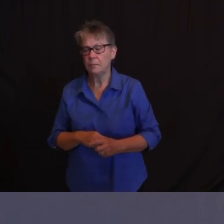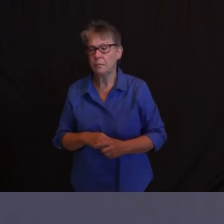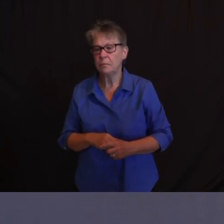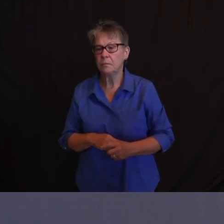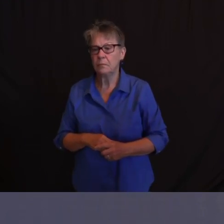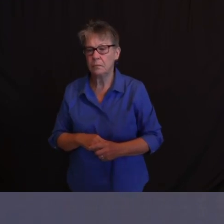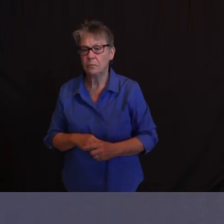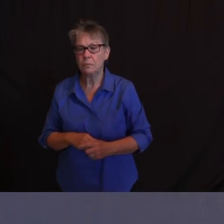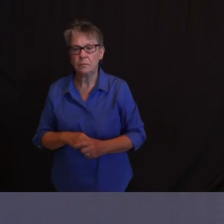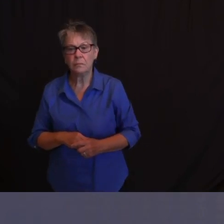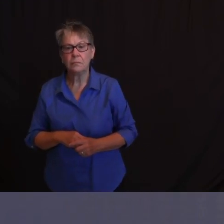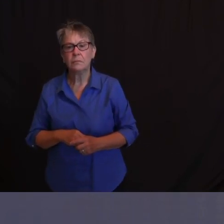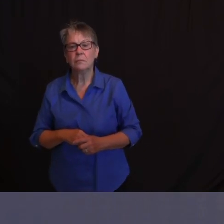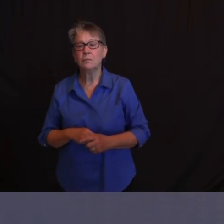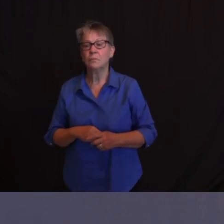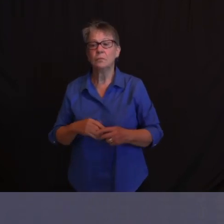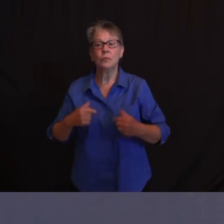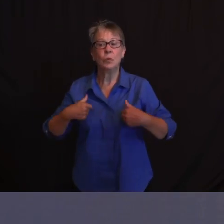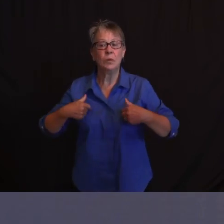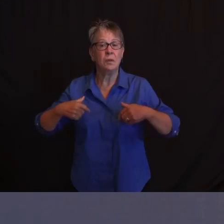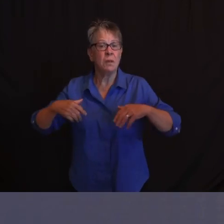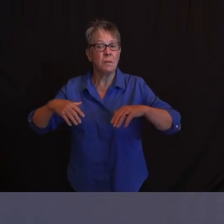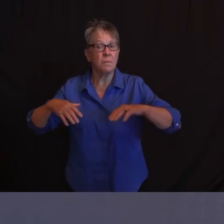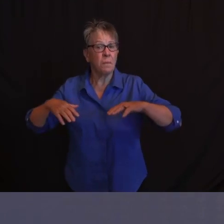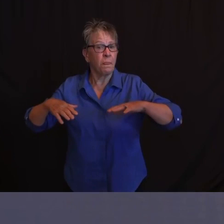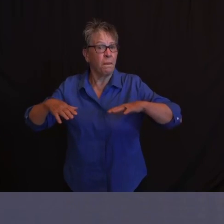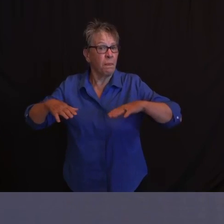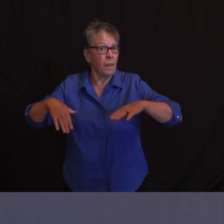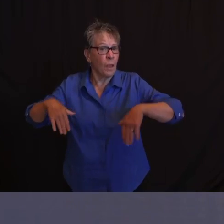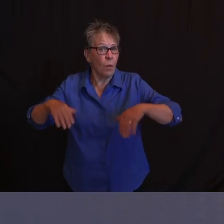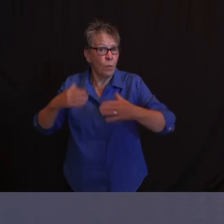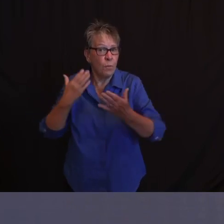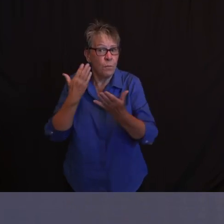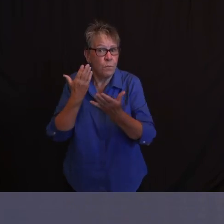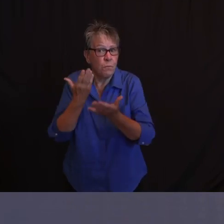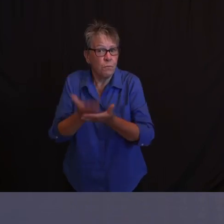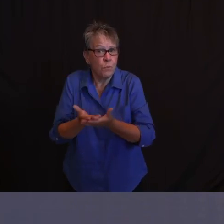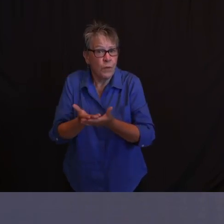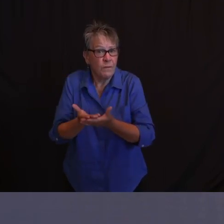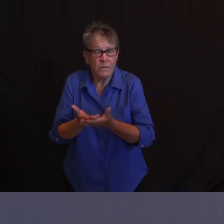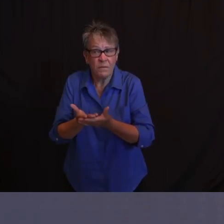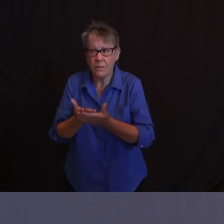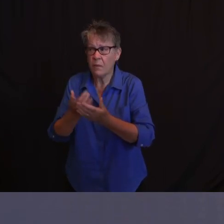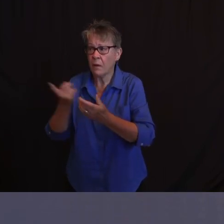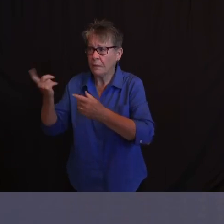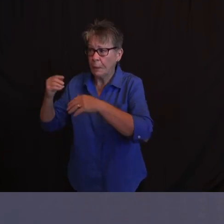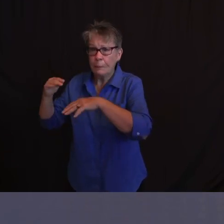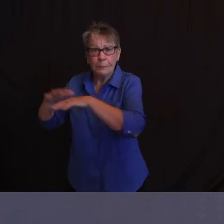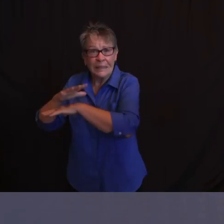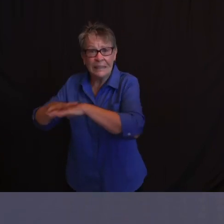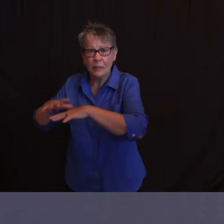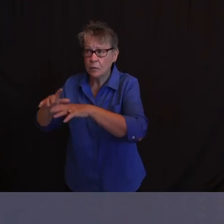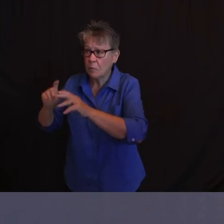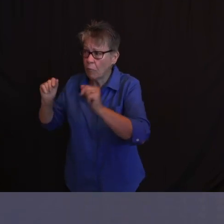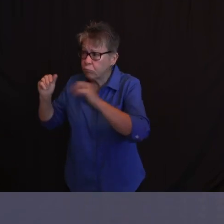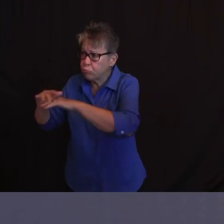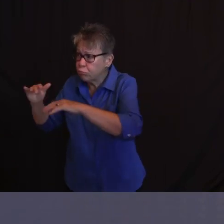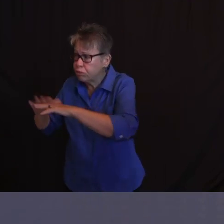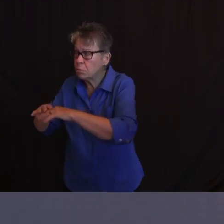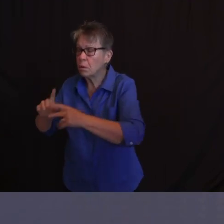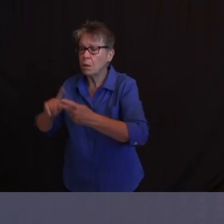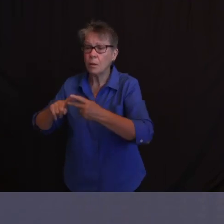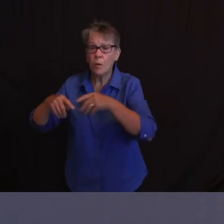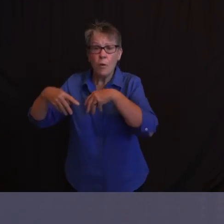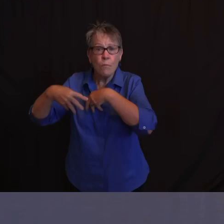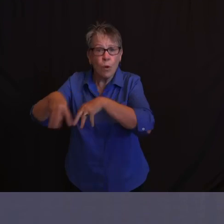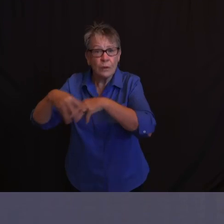increase in cases. We do believe that indoor graduation parties or folks coming